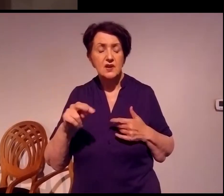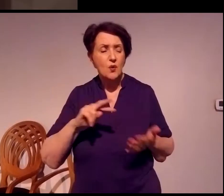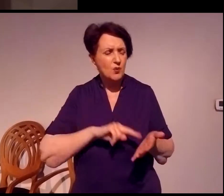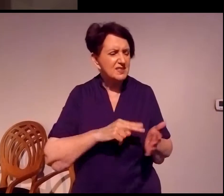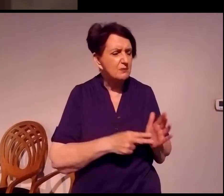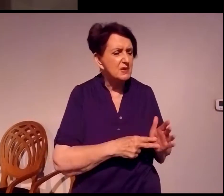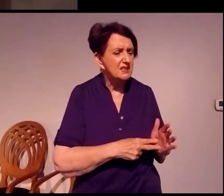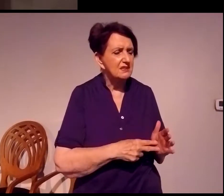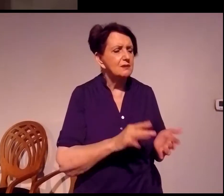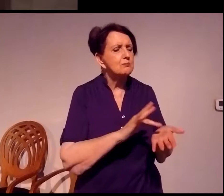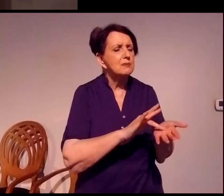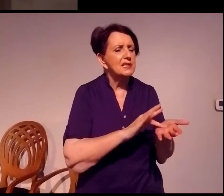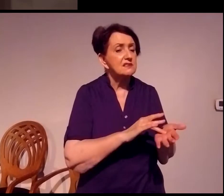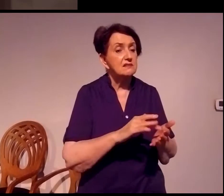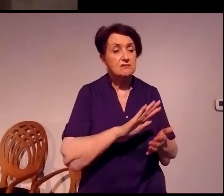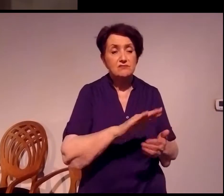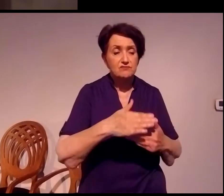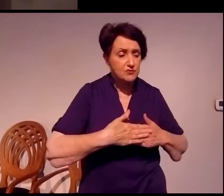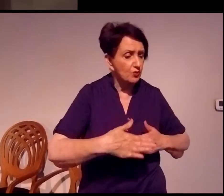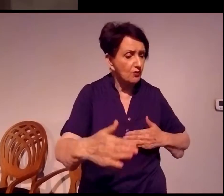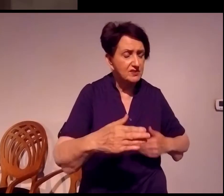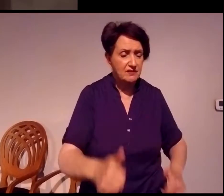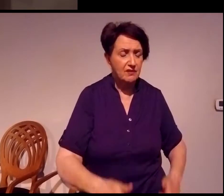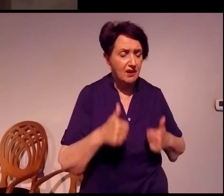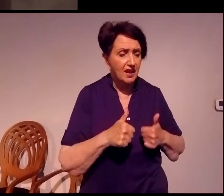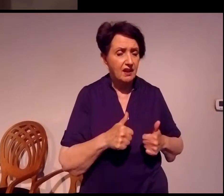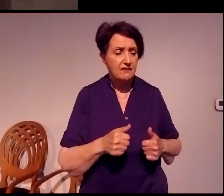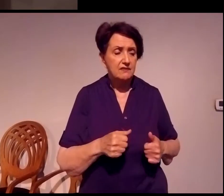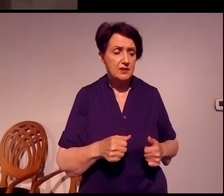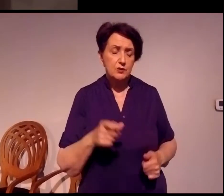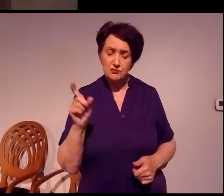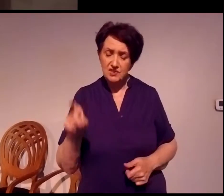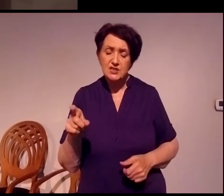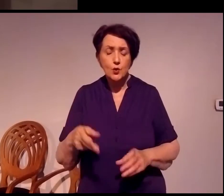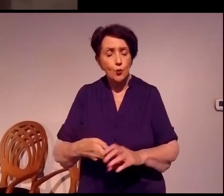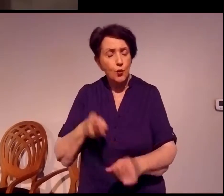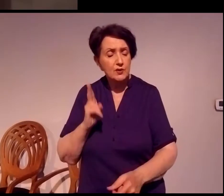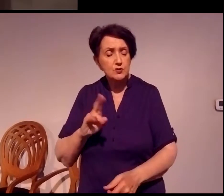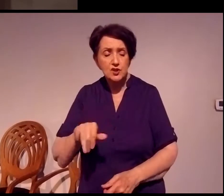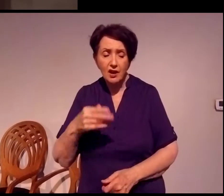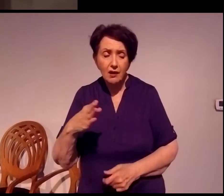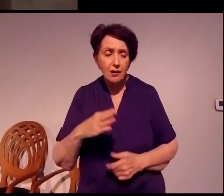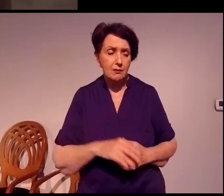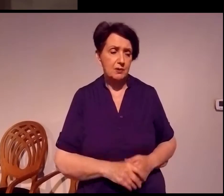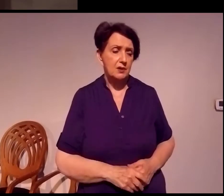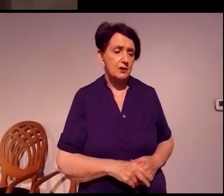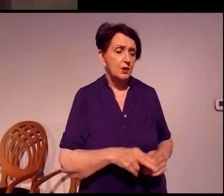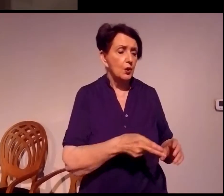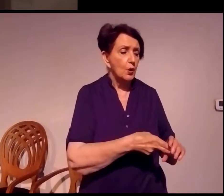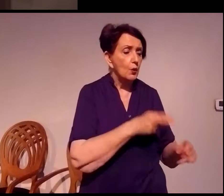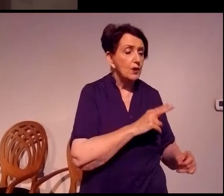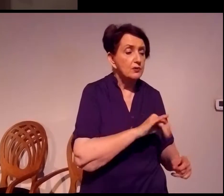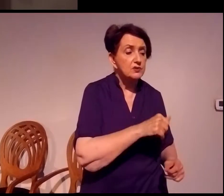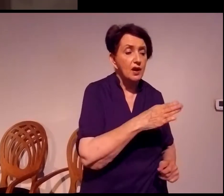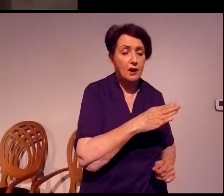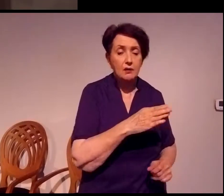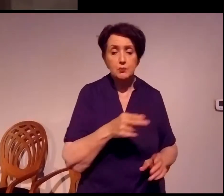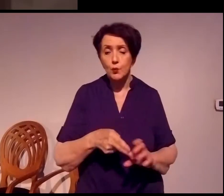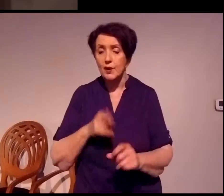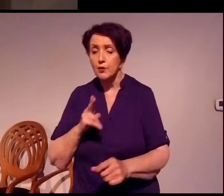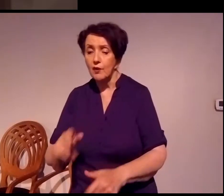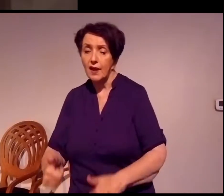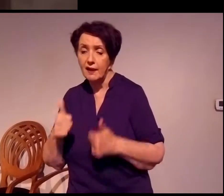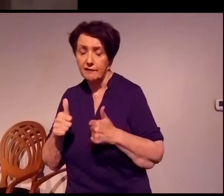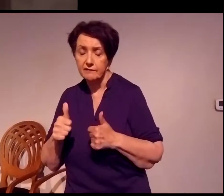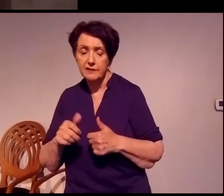said, what do I do? He said, quit your job. I said, I can't quit my job. I'm a minister. He said, quit your job, quit your life. So I